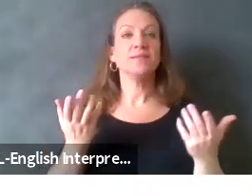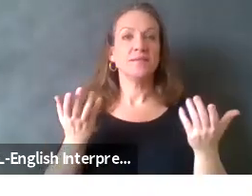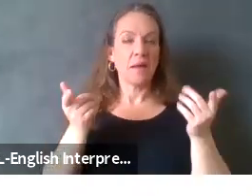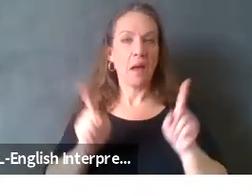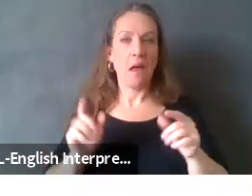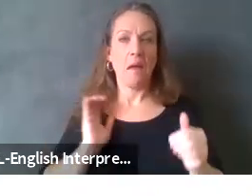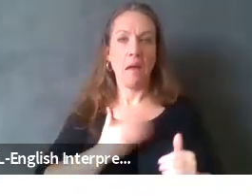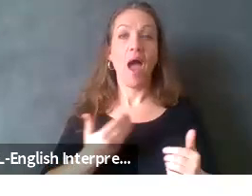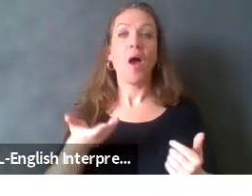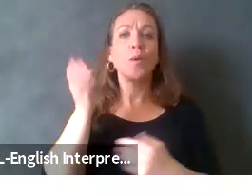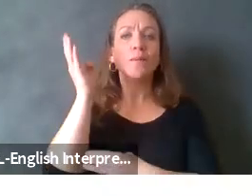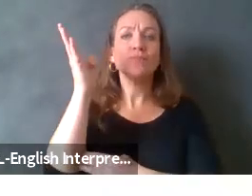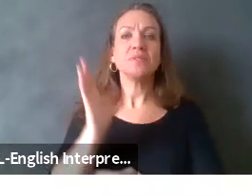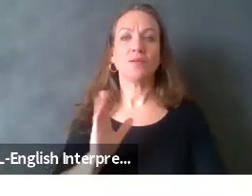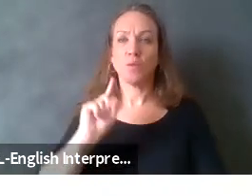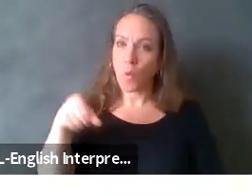audio.